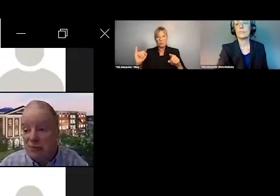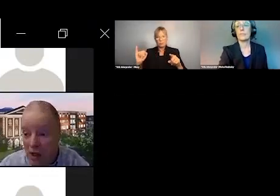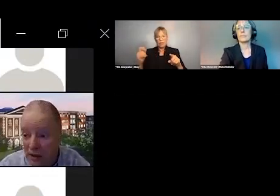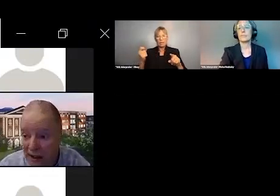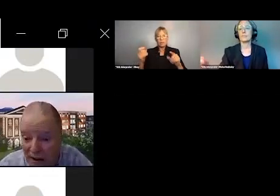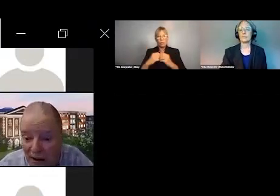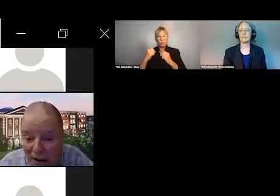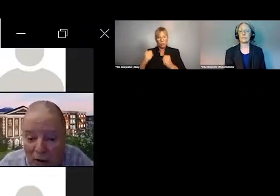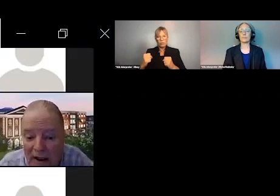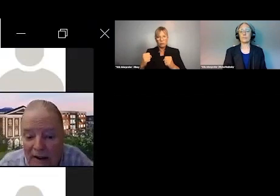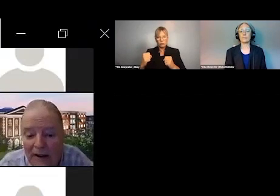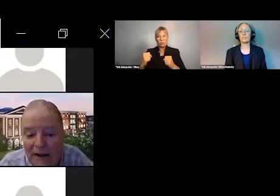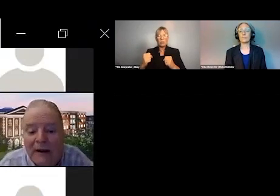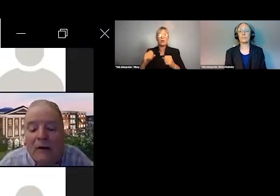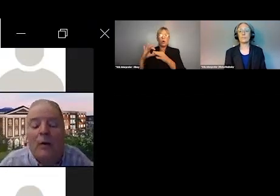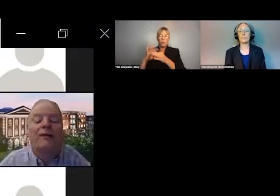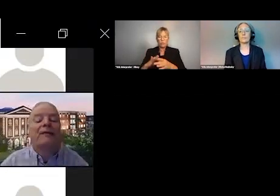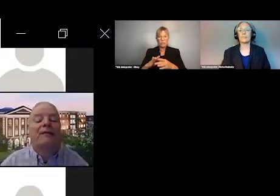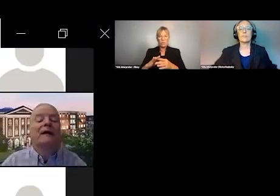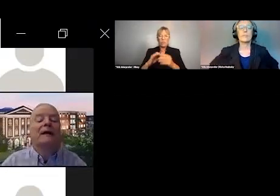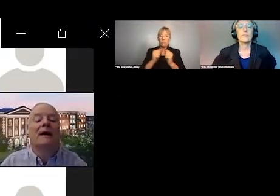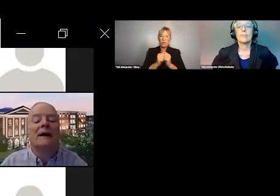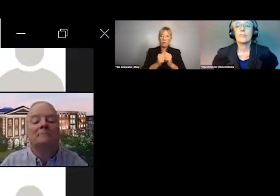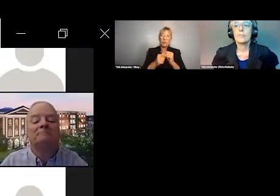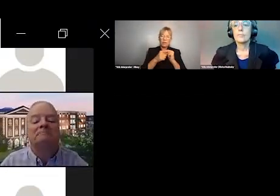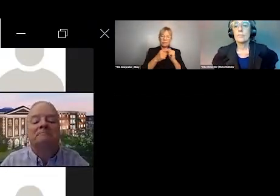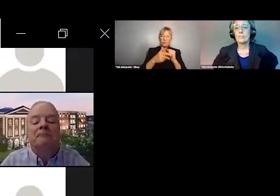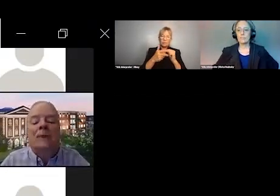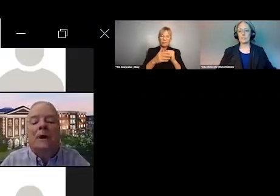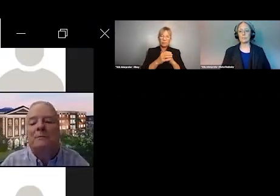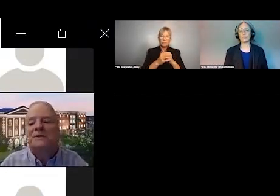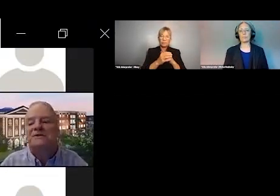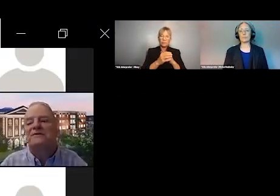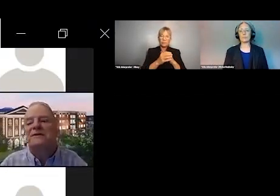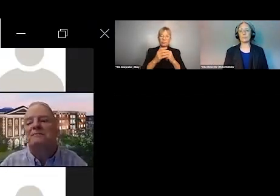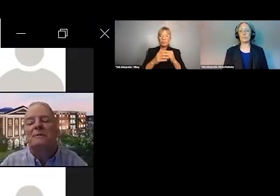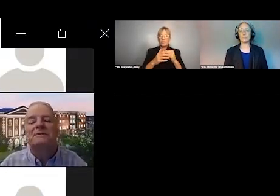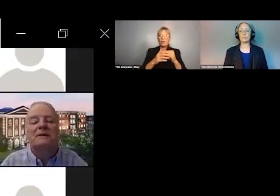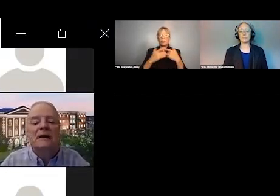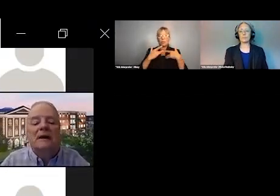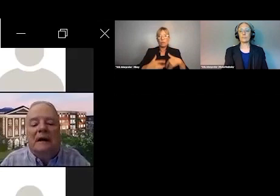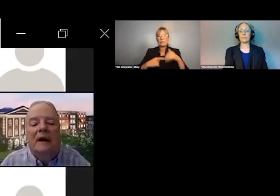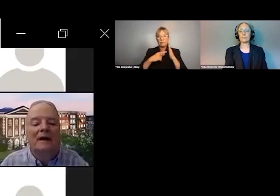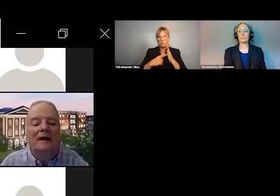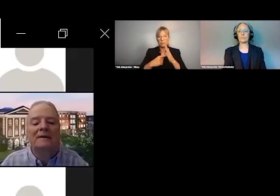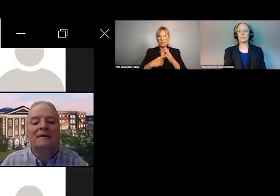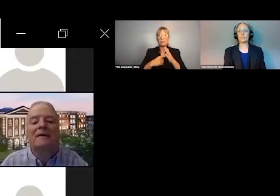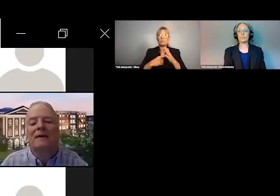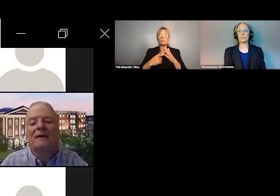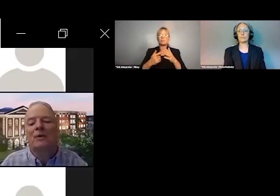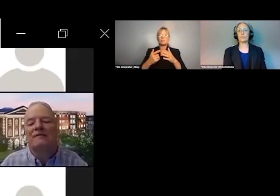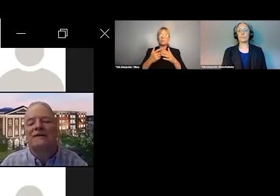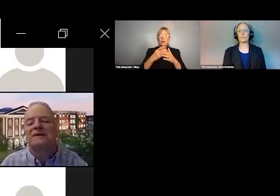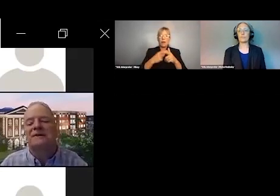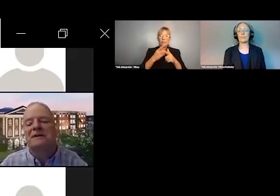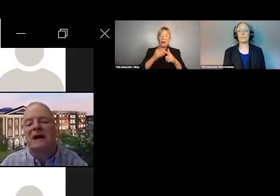more strongly correlated with the depressive symptoms. And